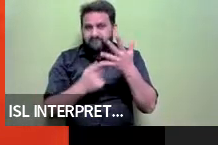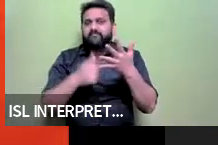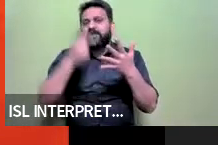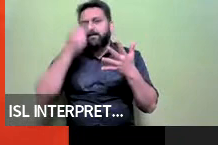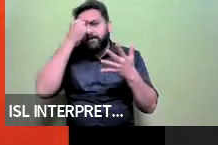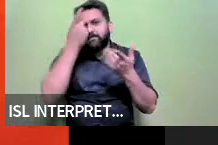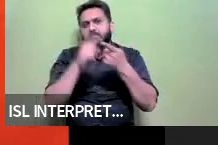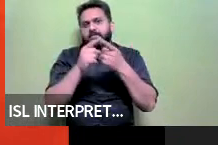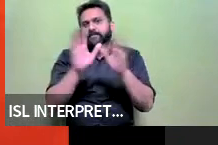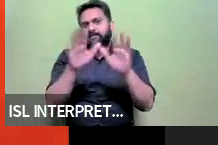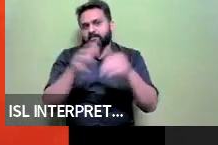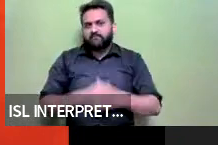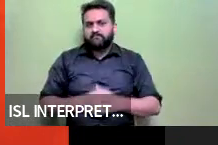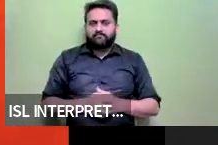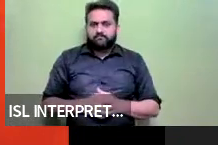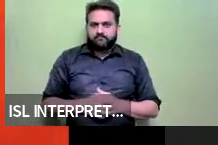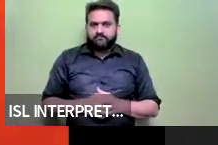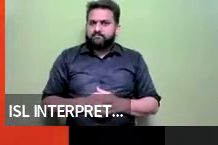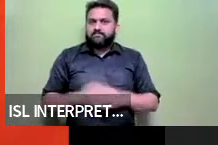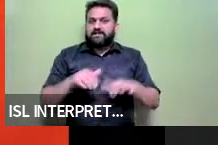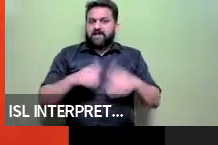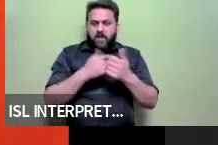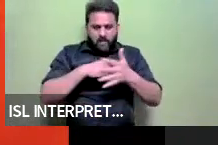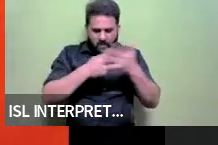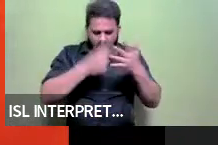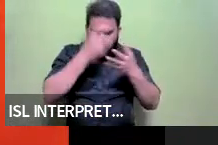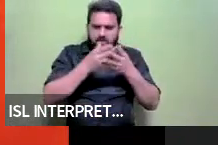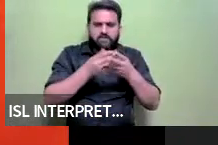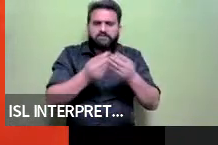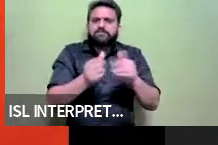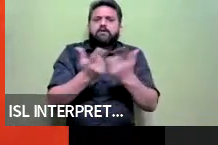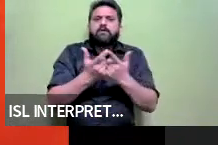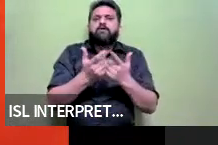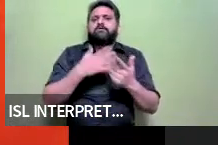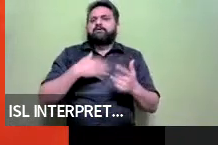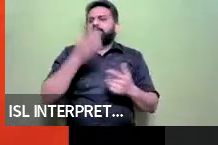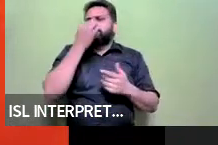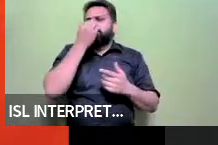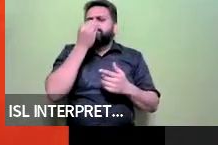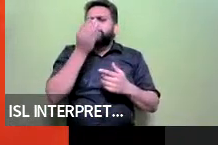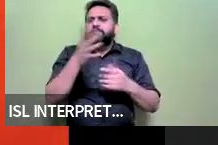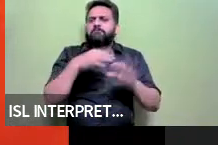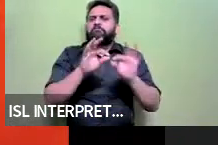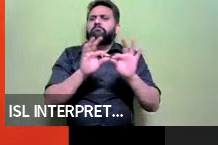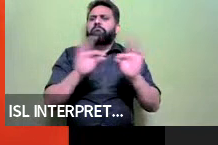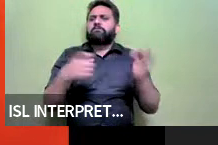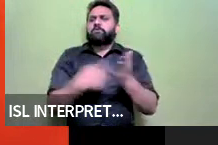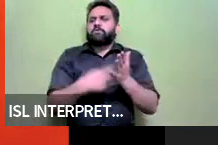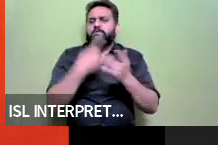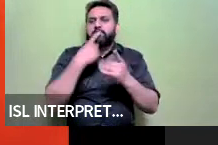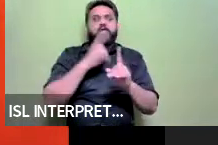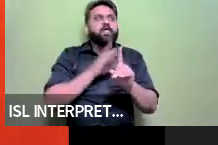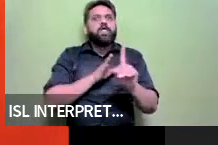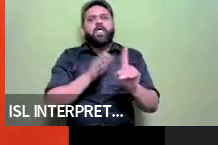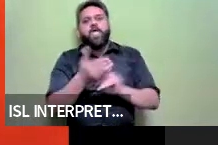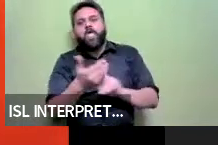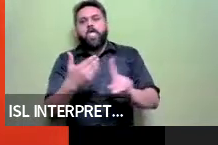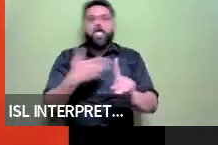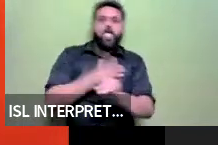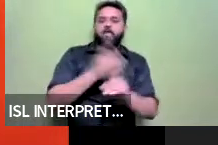that. How to overcome? And my simple formula is that there is no shortcut to